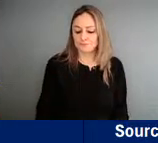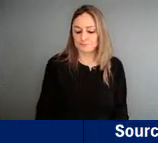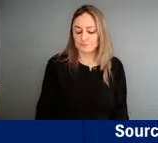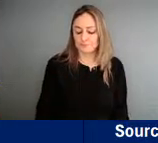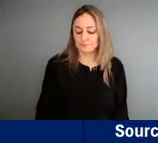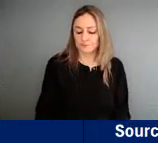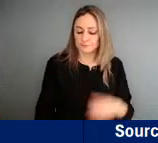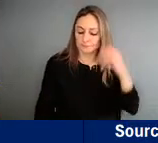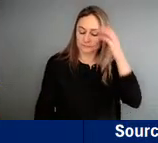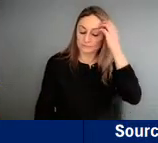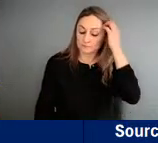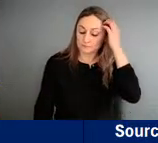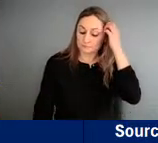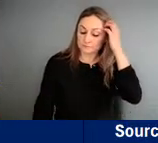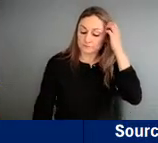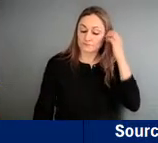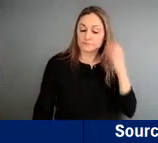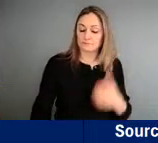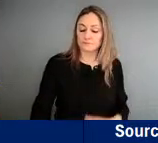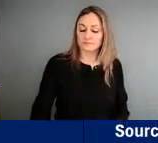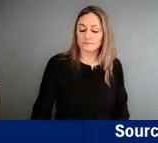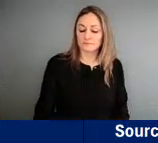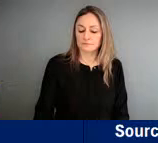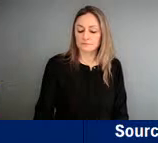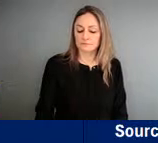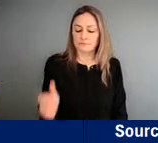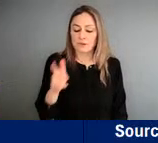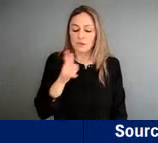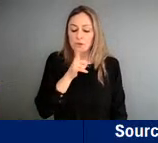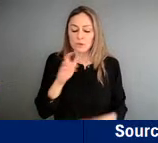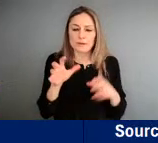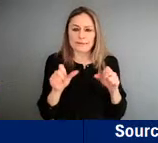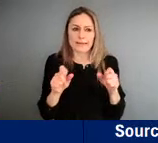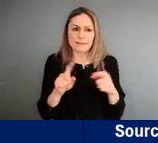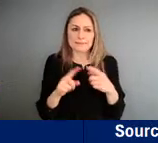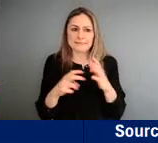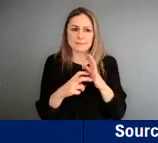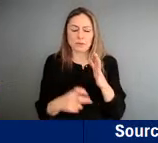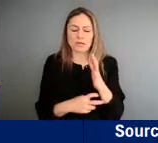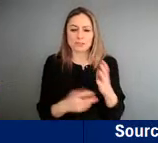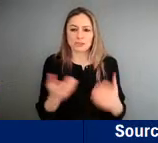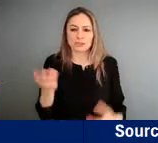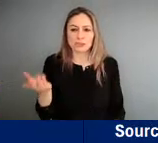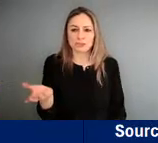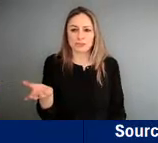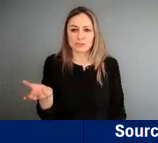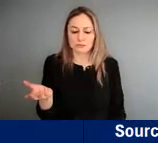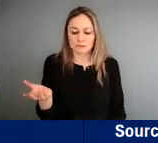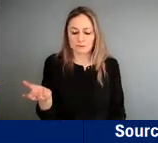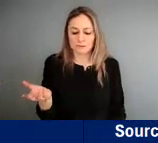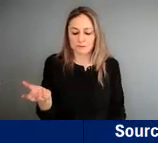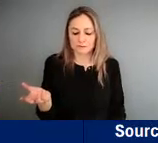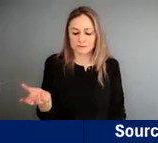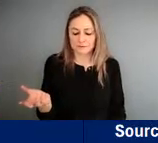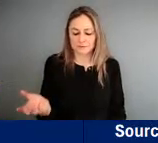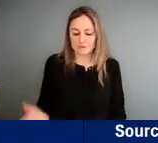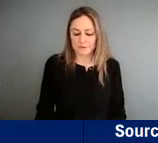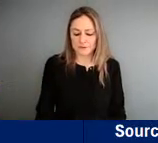Okay. Who cleans the bridge?